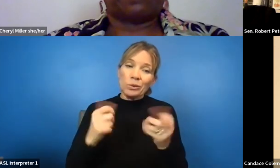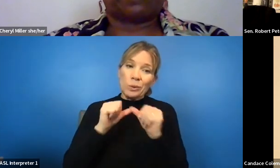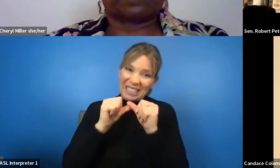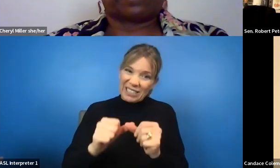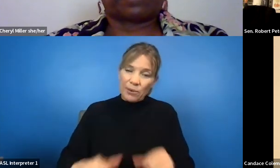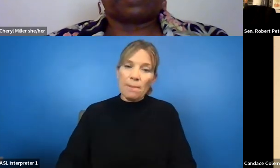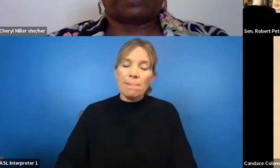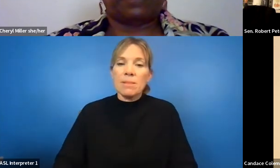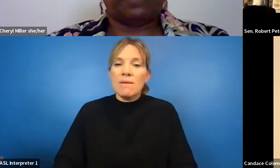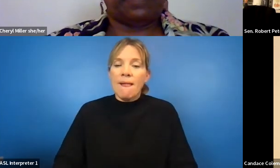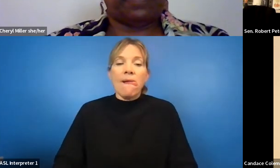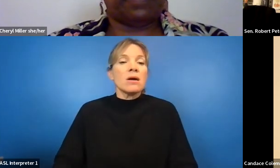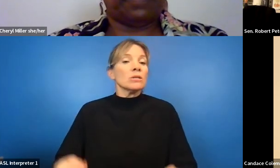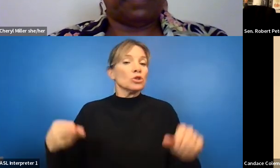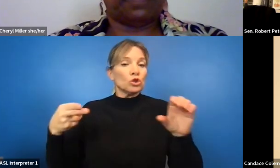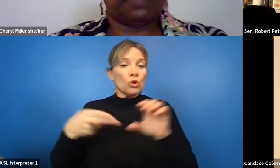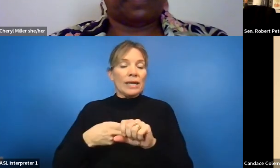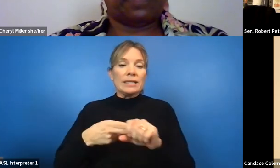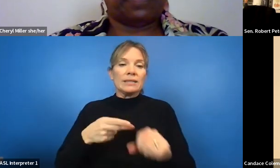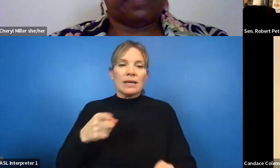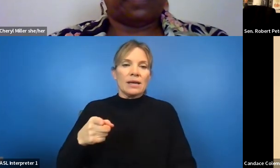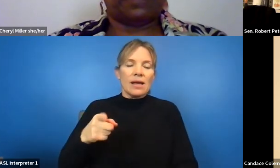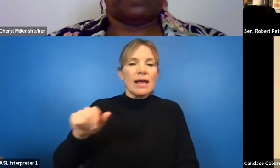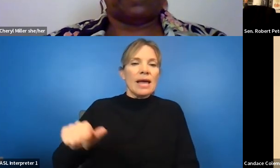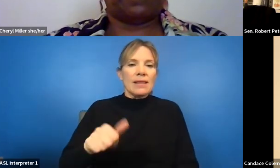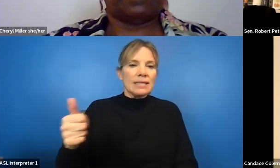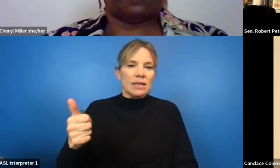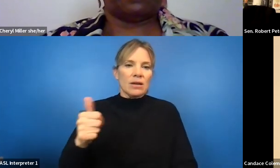continue. Join us at the Collab. This is another plug for